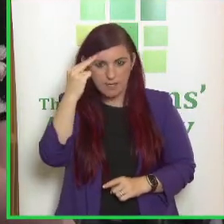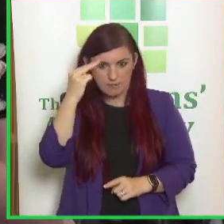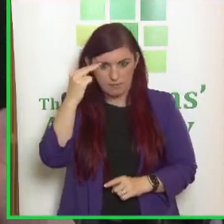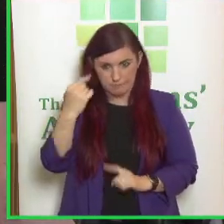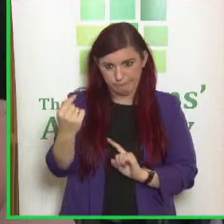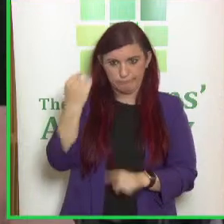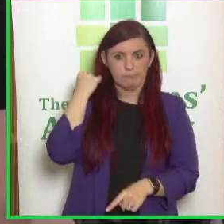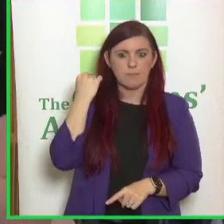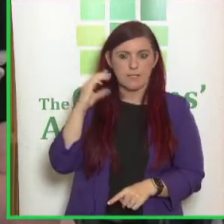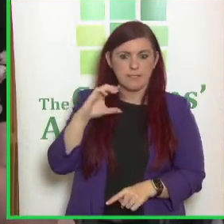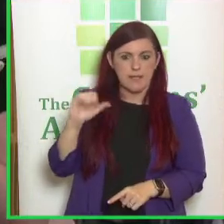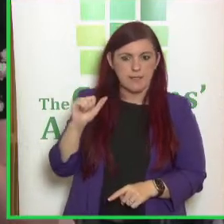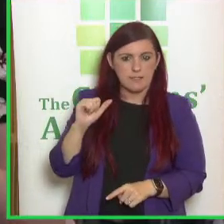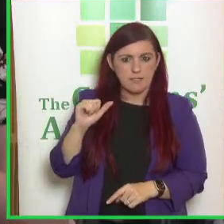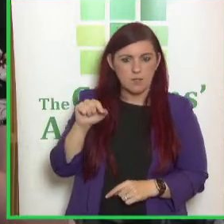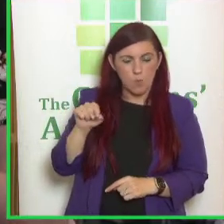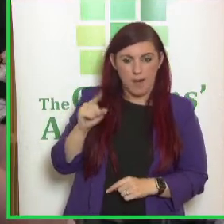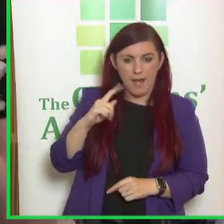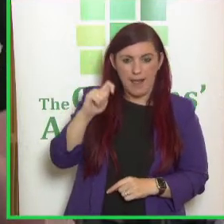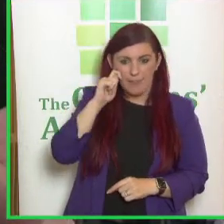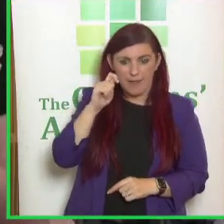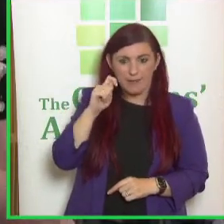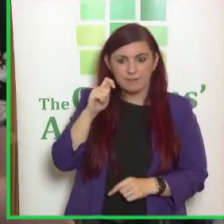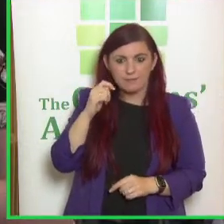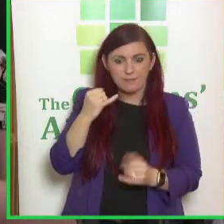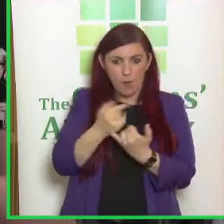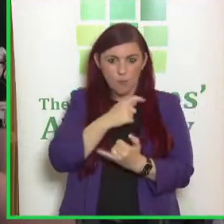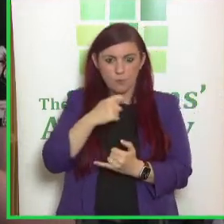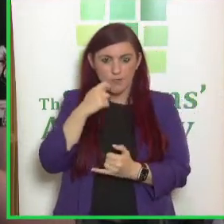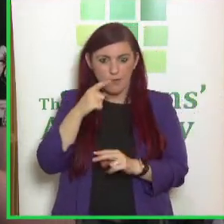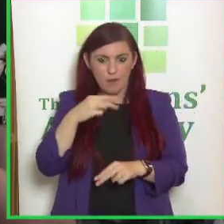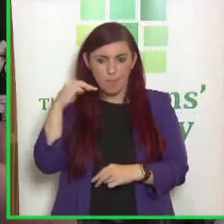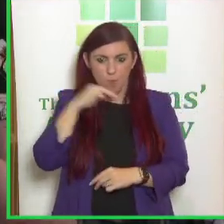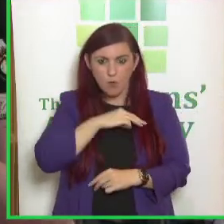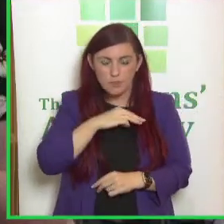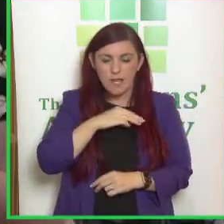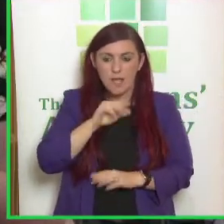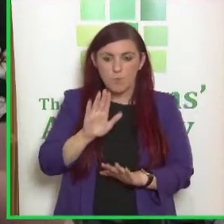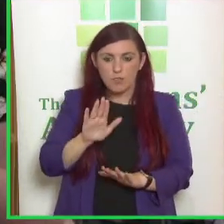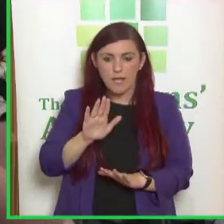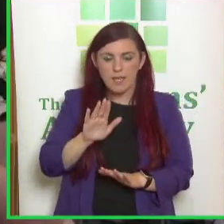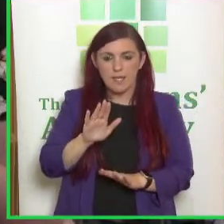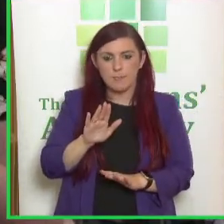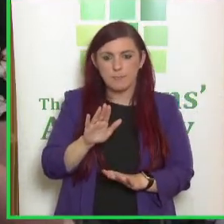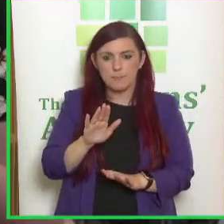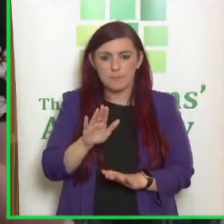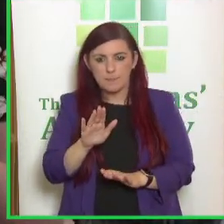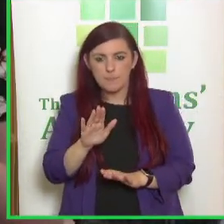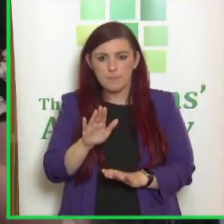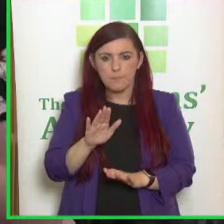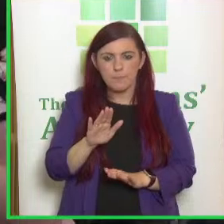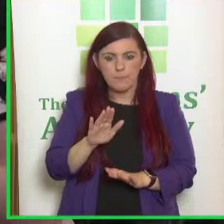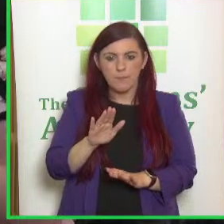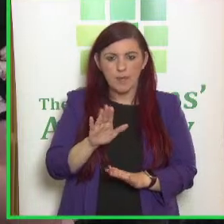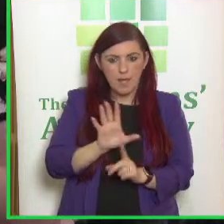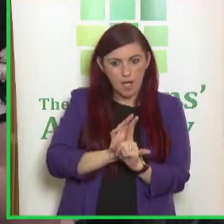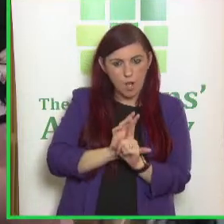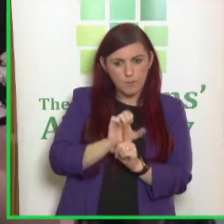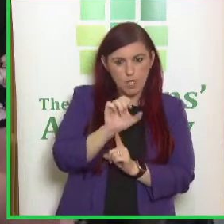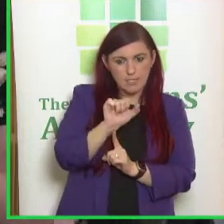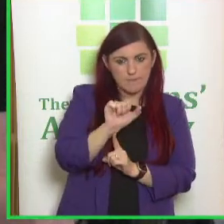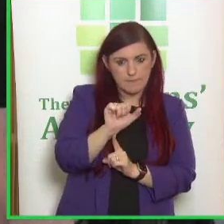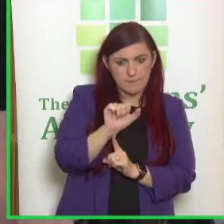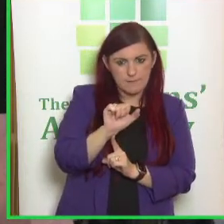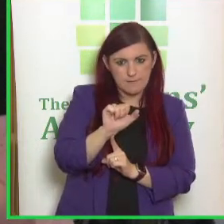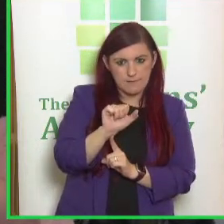and I think the volume 2 is really important, I think, for capturing the understanding of the room, in the, I suppose, objectives that have to be